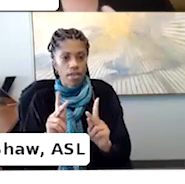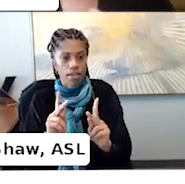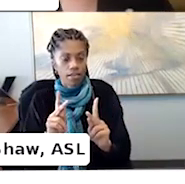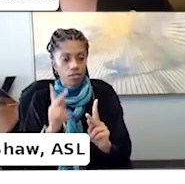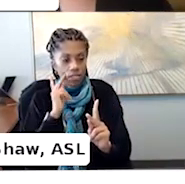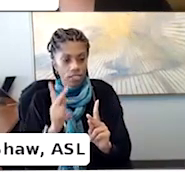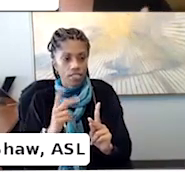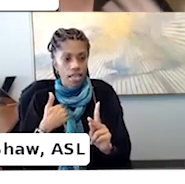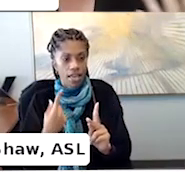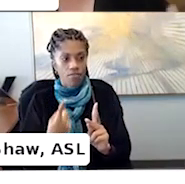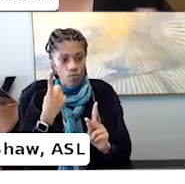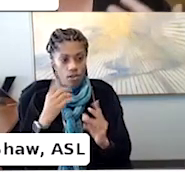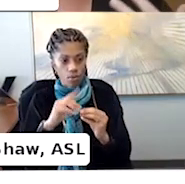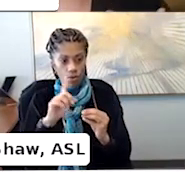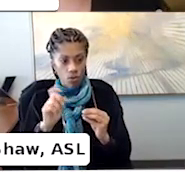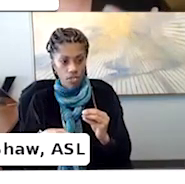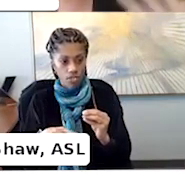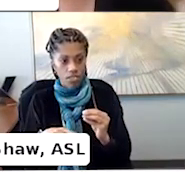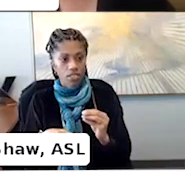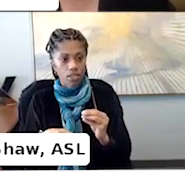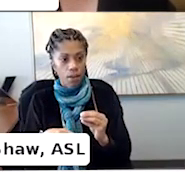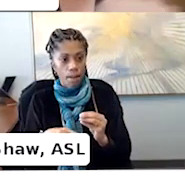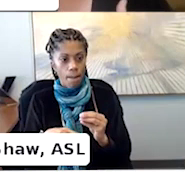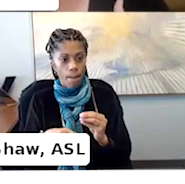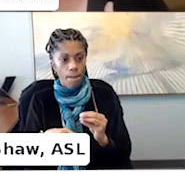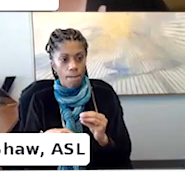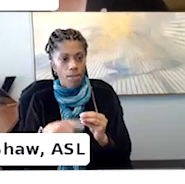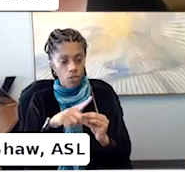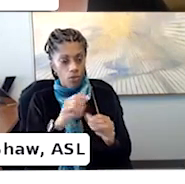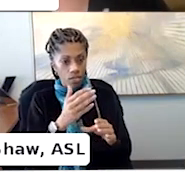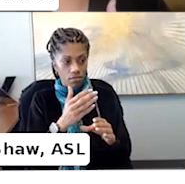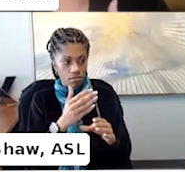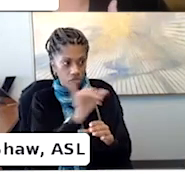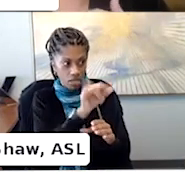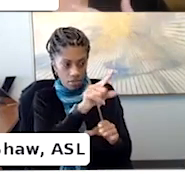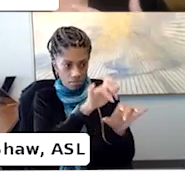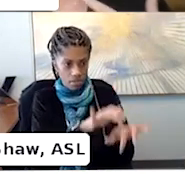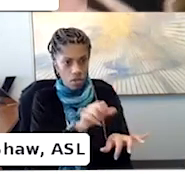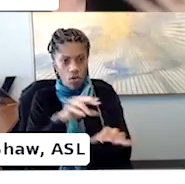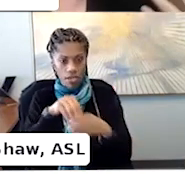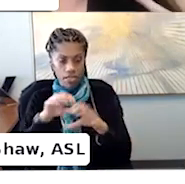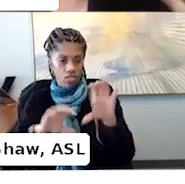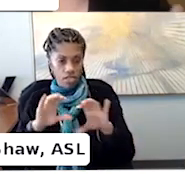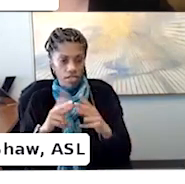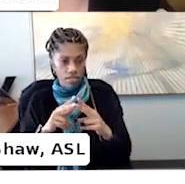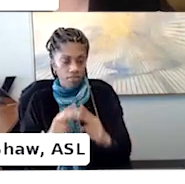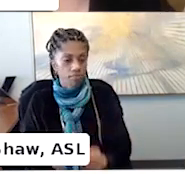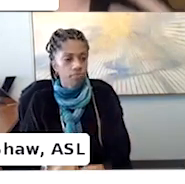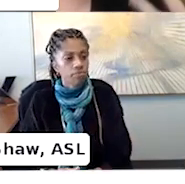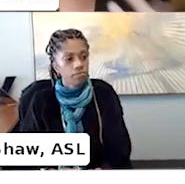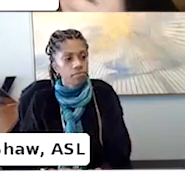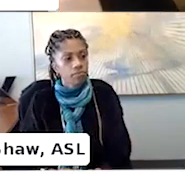more question for you that you can share in the Menti or in the chat. And that is,